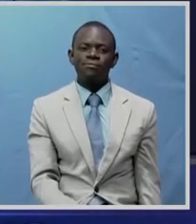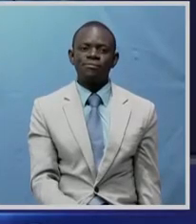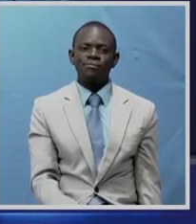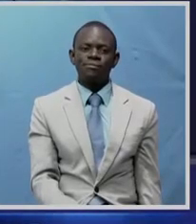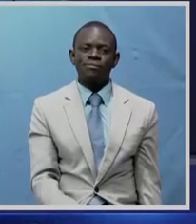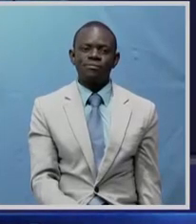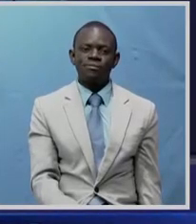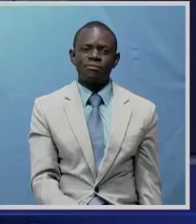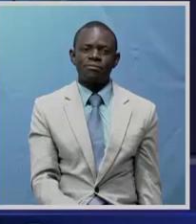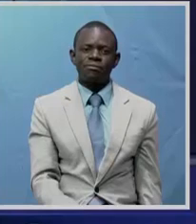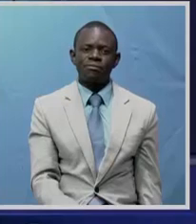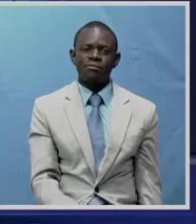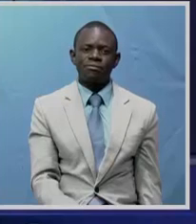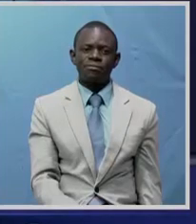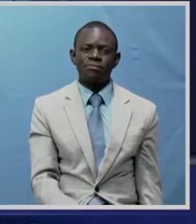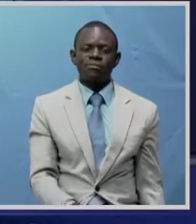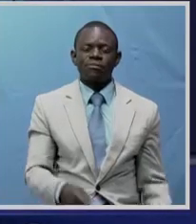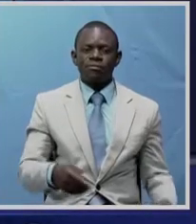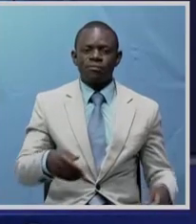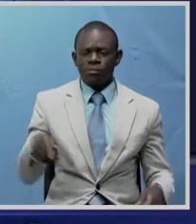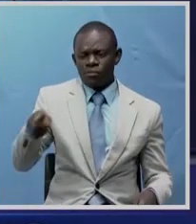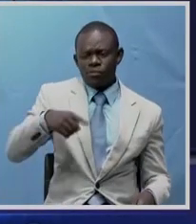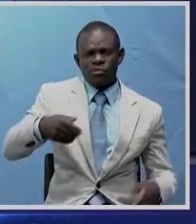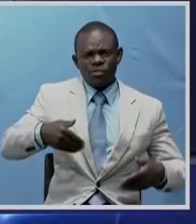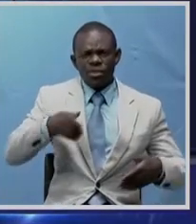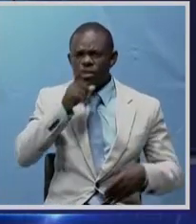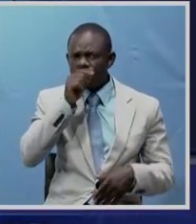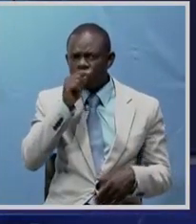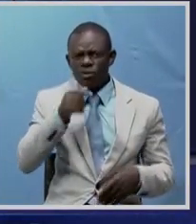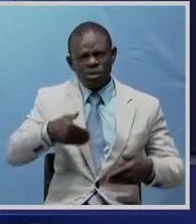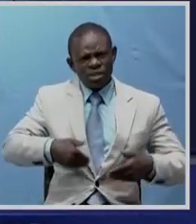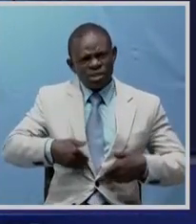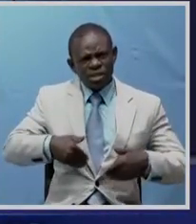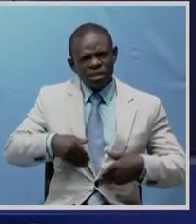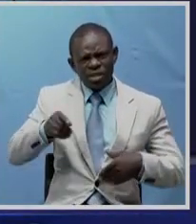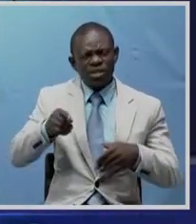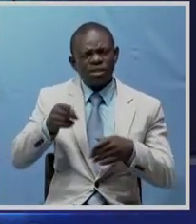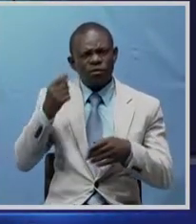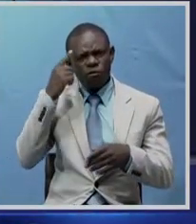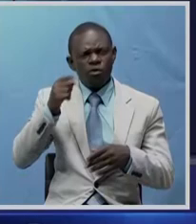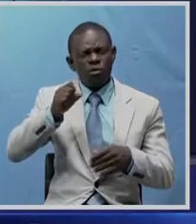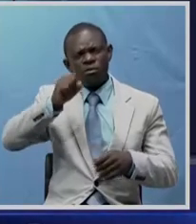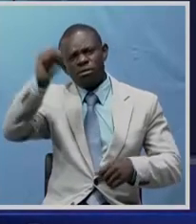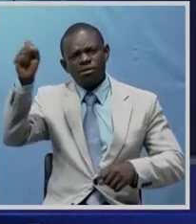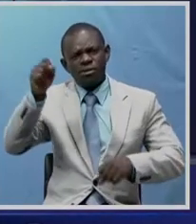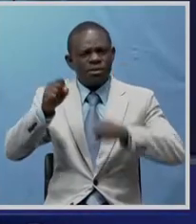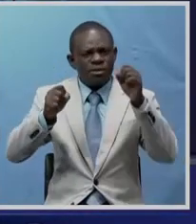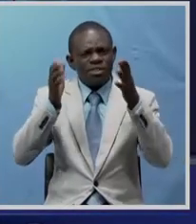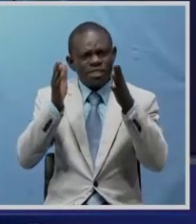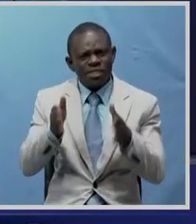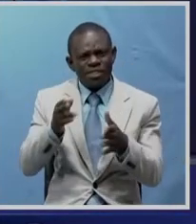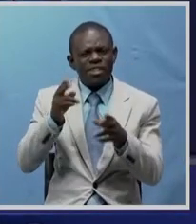Young poets calling themselves the ambassadors of justice in Livingstone have urged youths in Zambia to adhere to the COVID-19